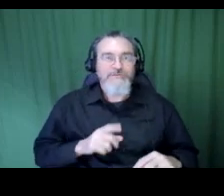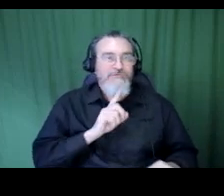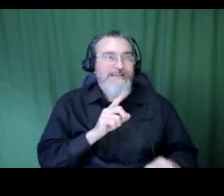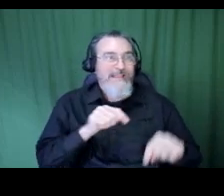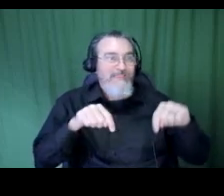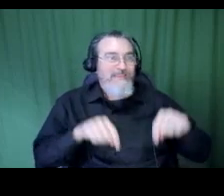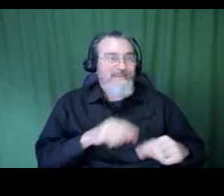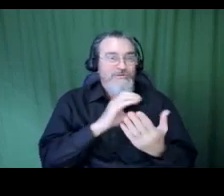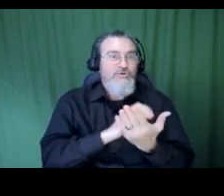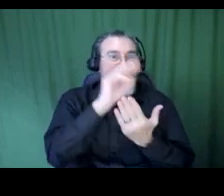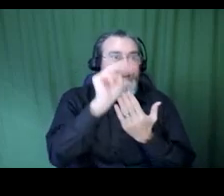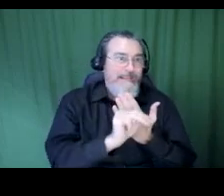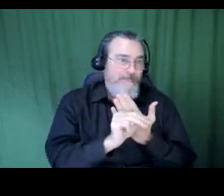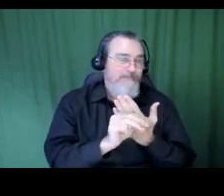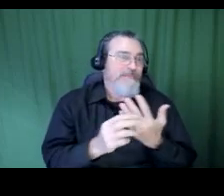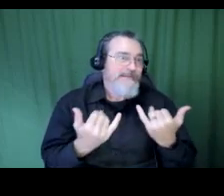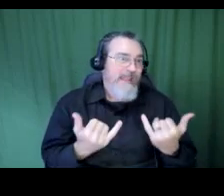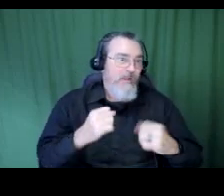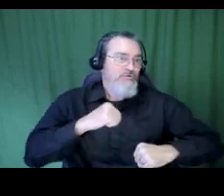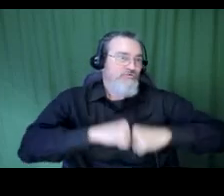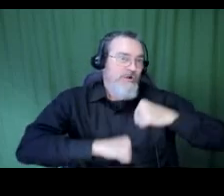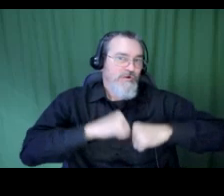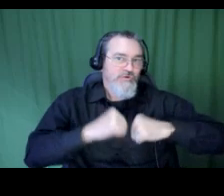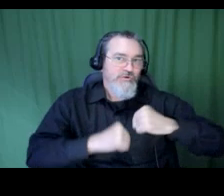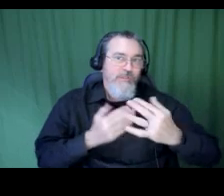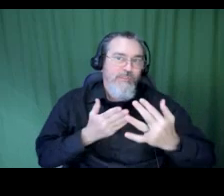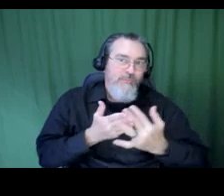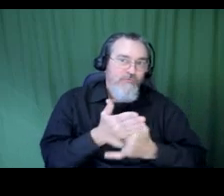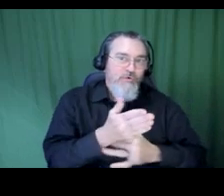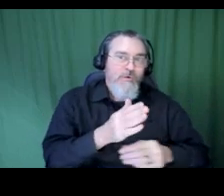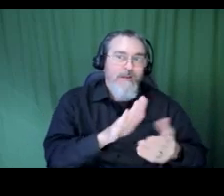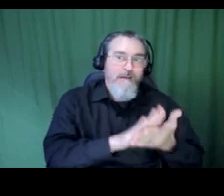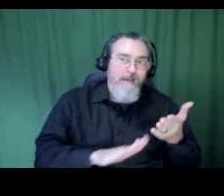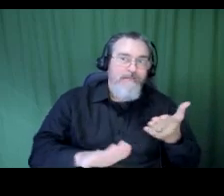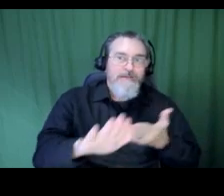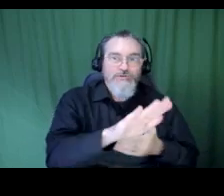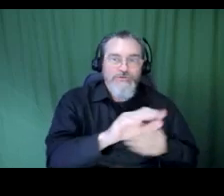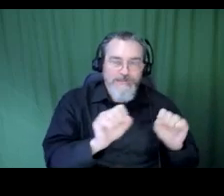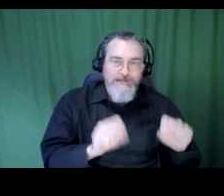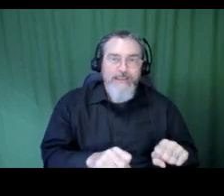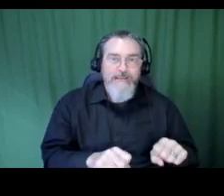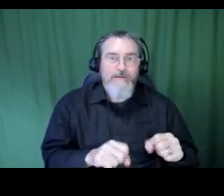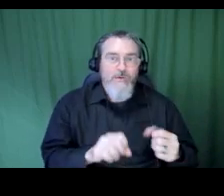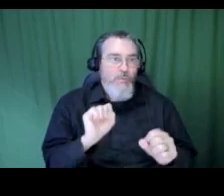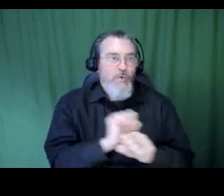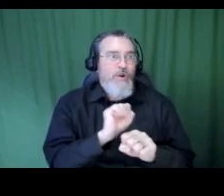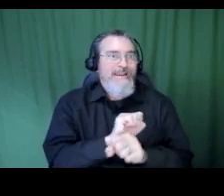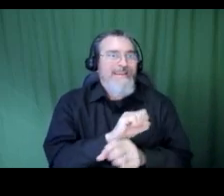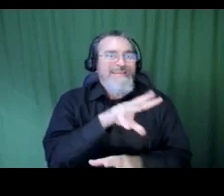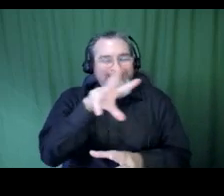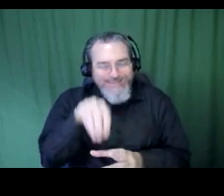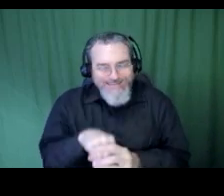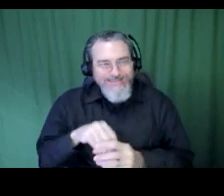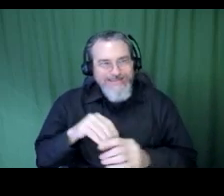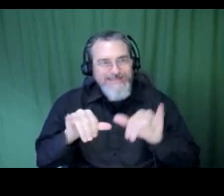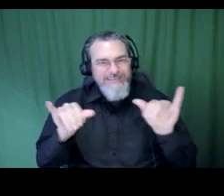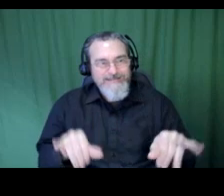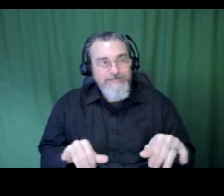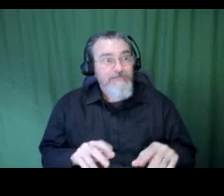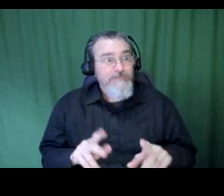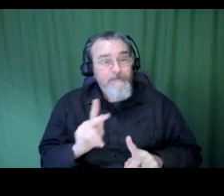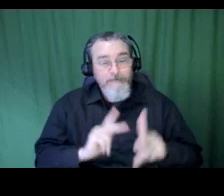have is a structure through the colleges that can work into the systems. And people, especially at these DNRs, not